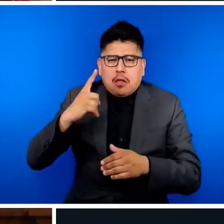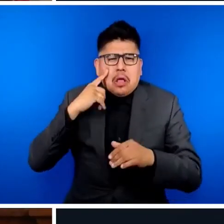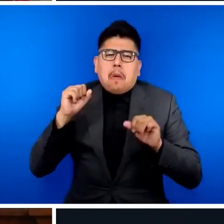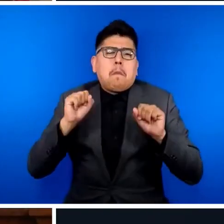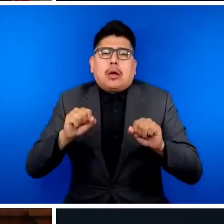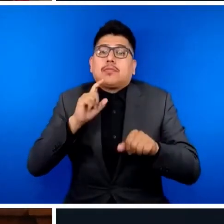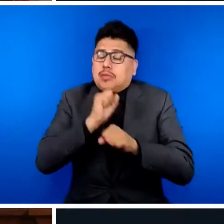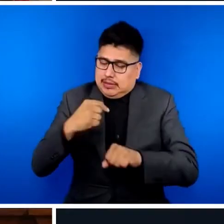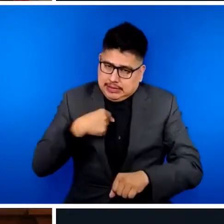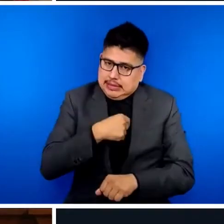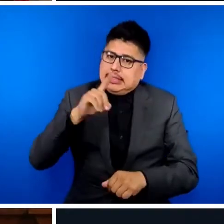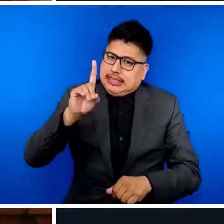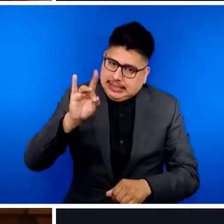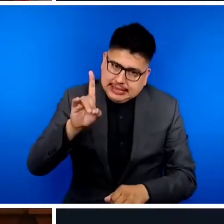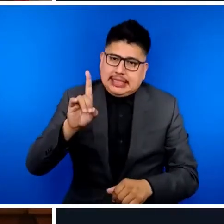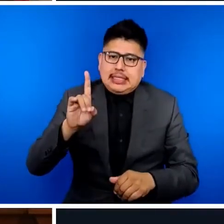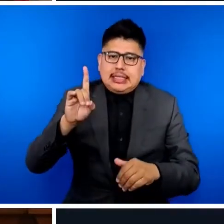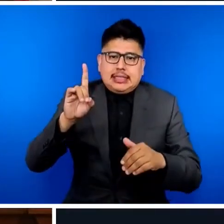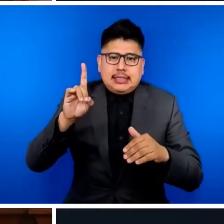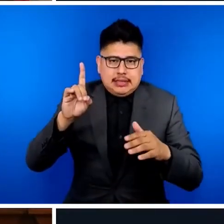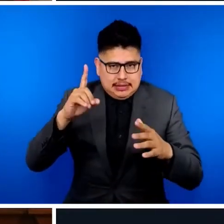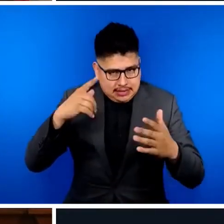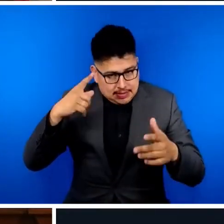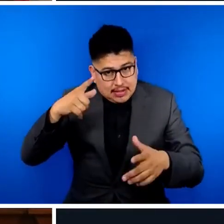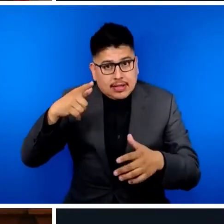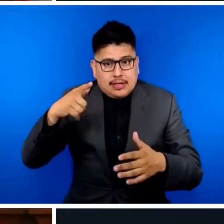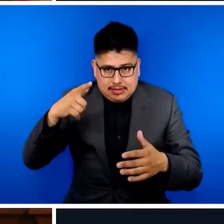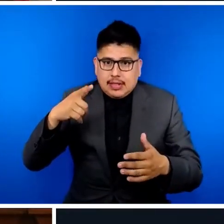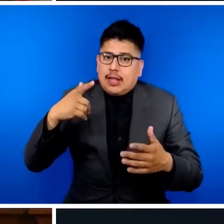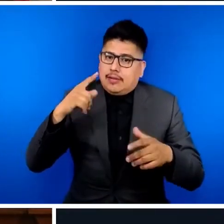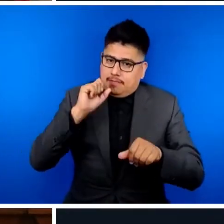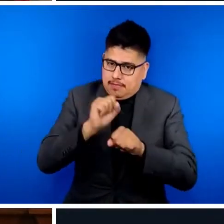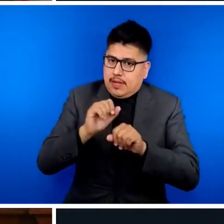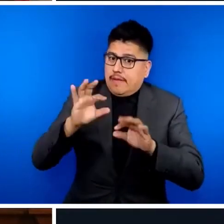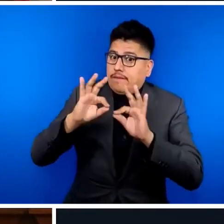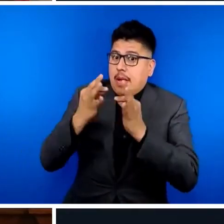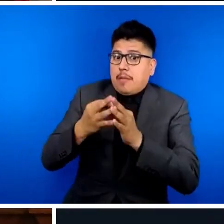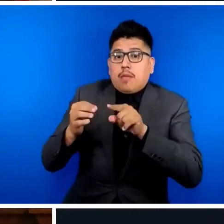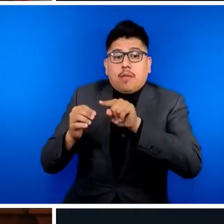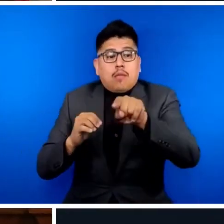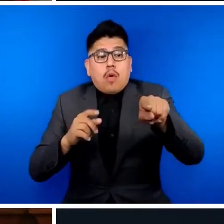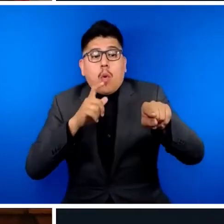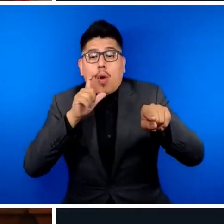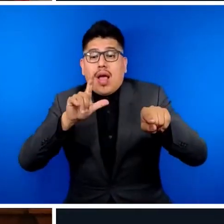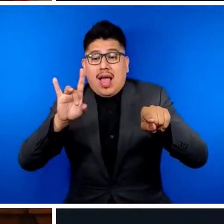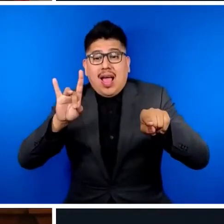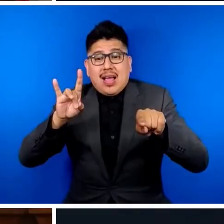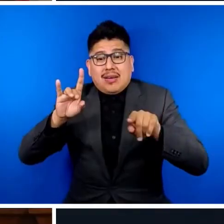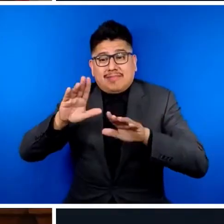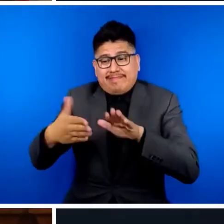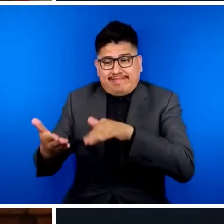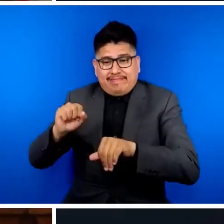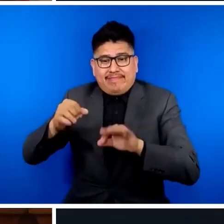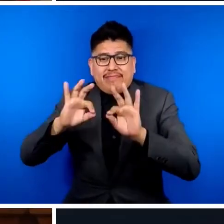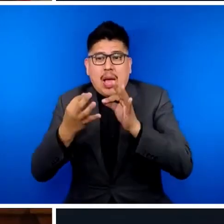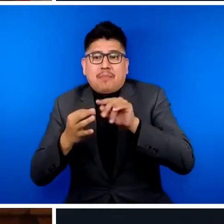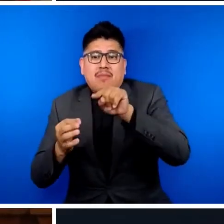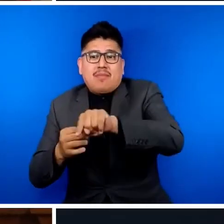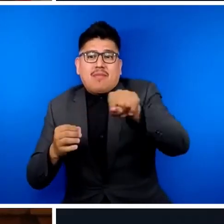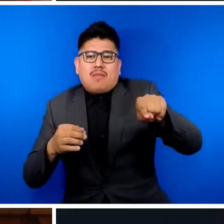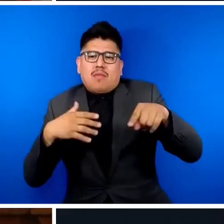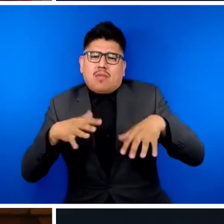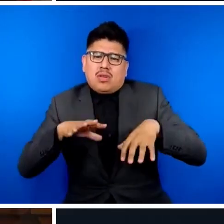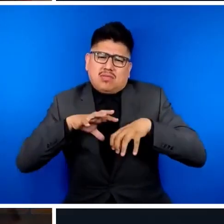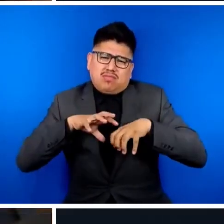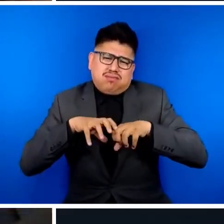I remember the family of the 28th. They were so grieved, but they were so